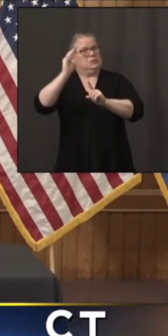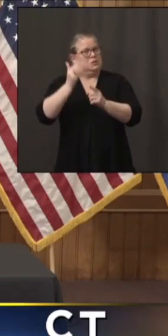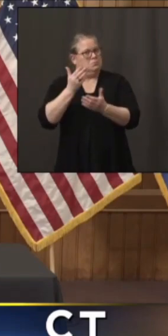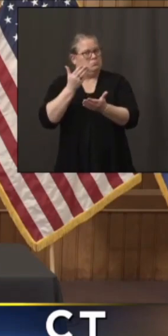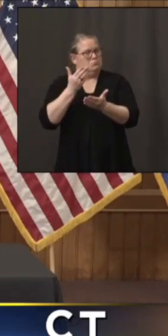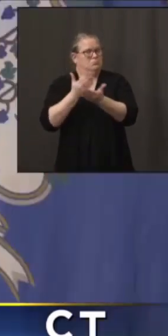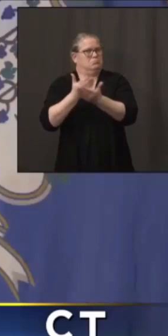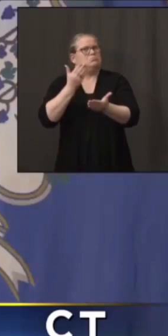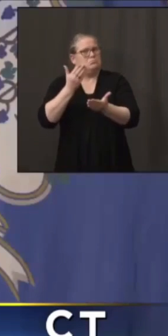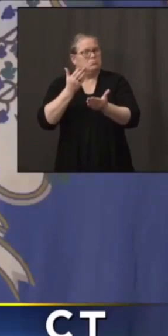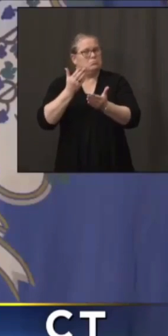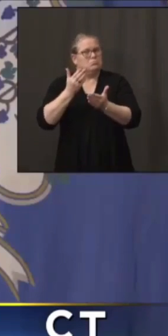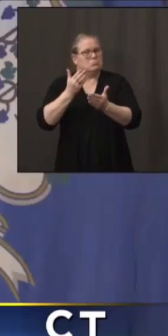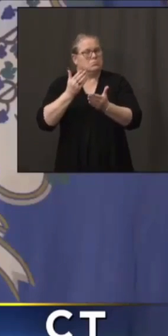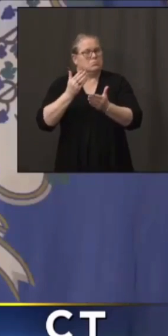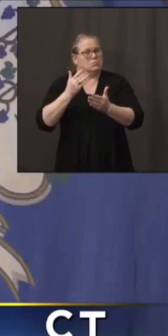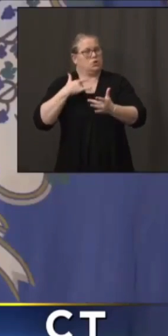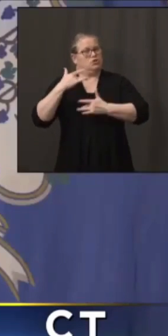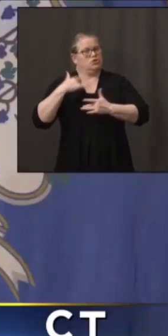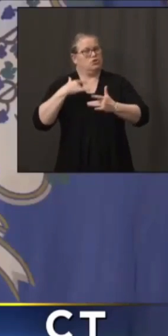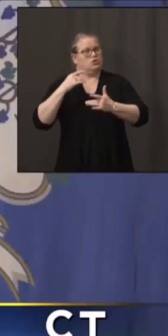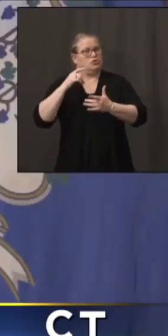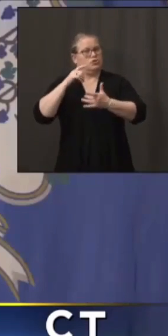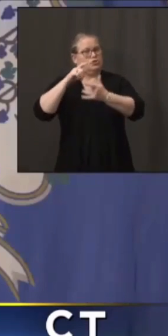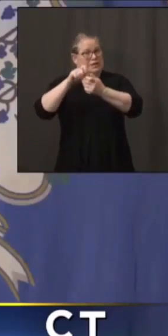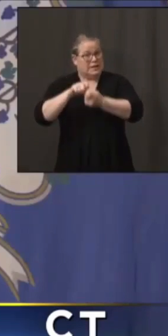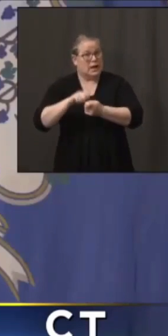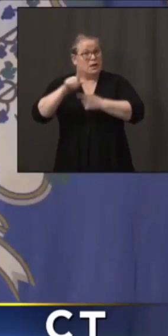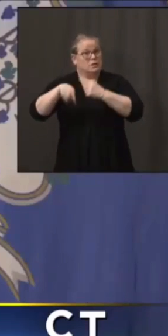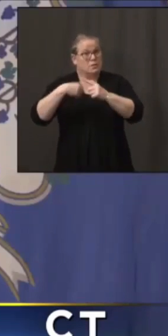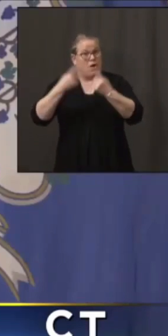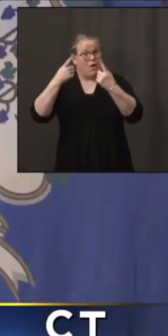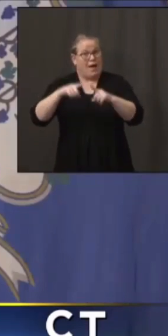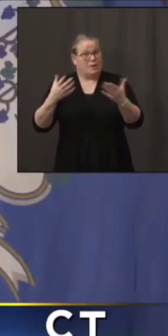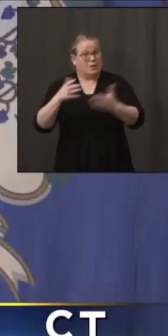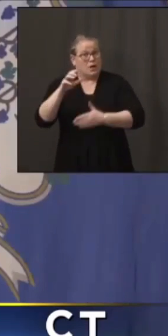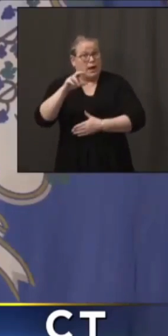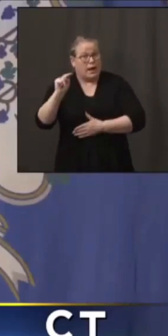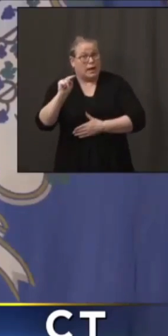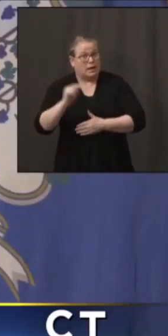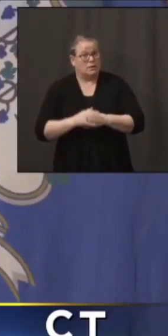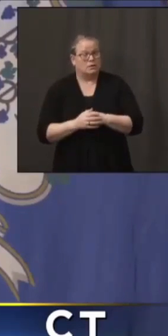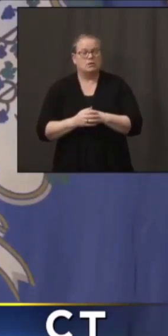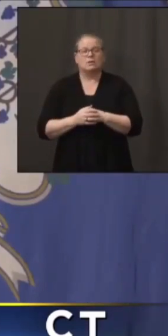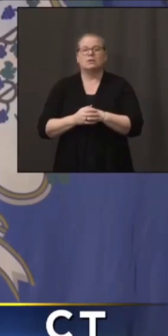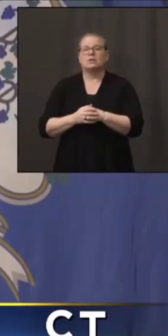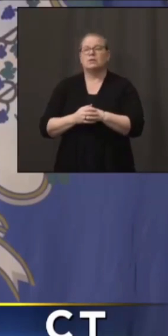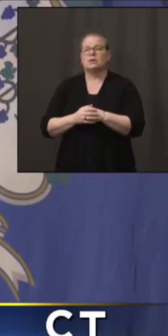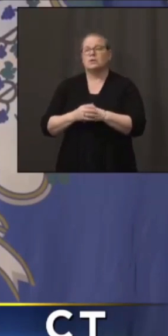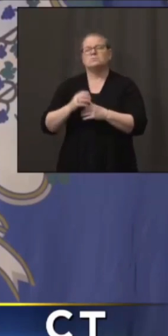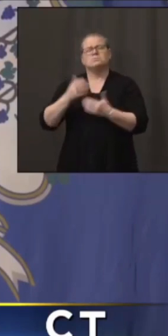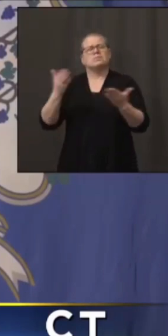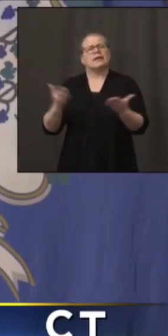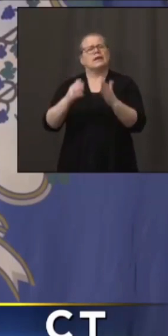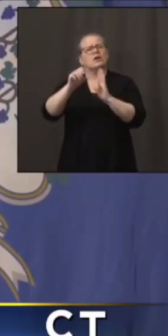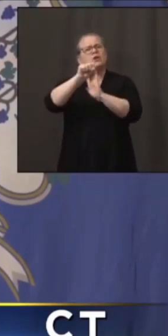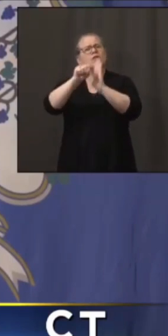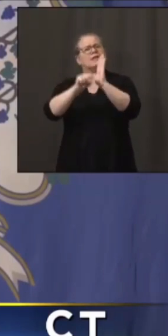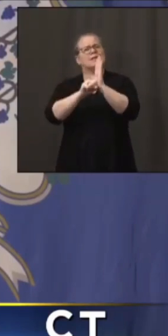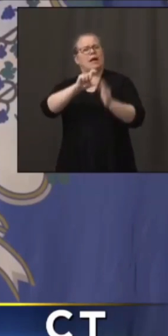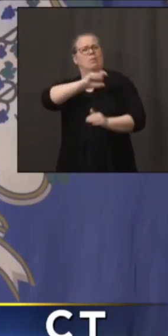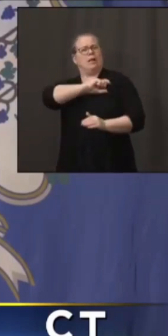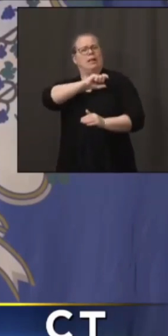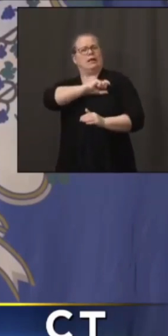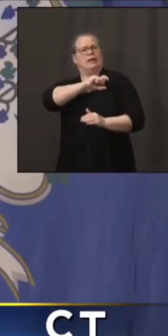I can tell you our state police, working with their national counterparts and working on a regional